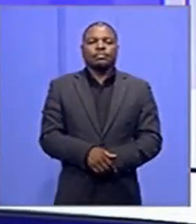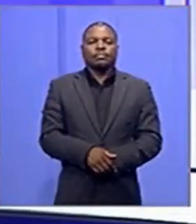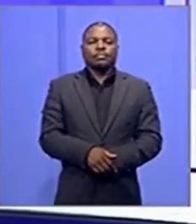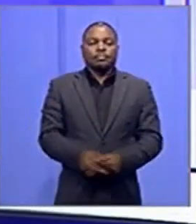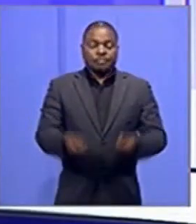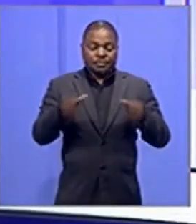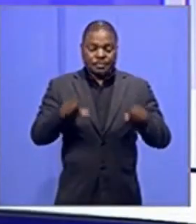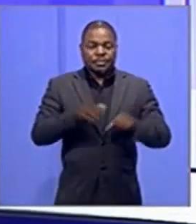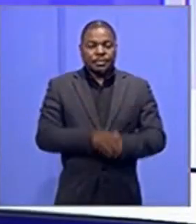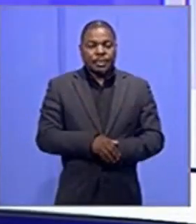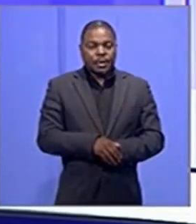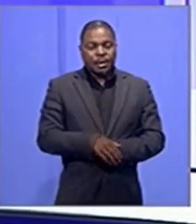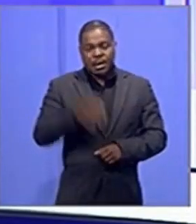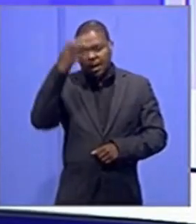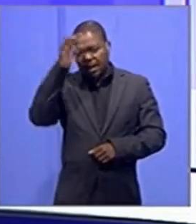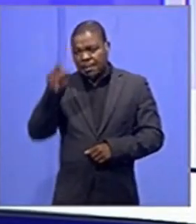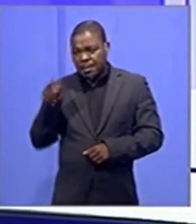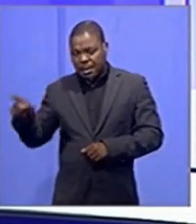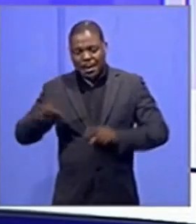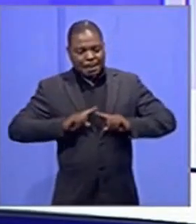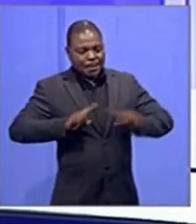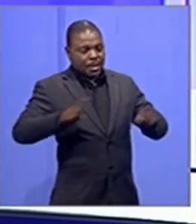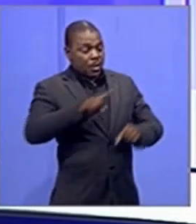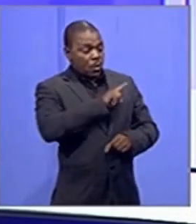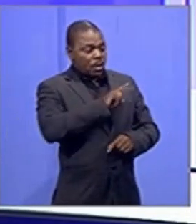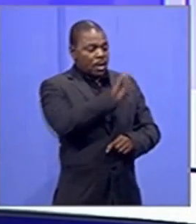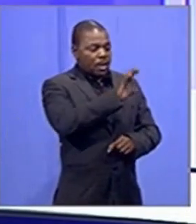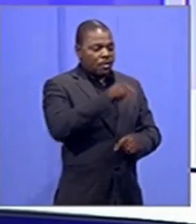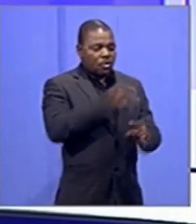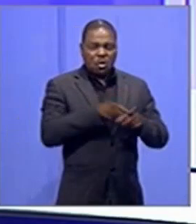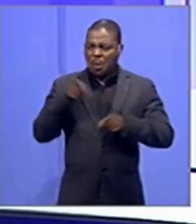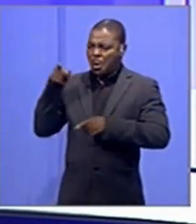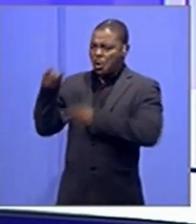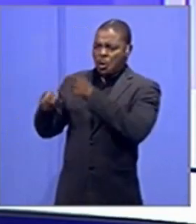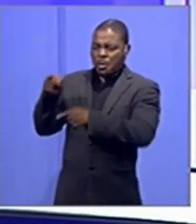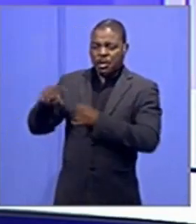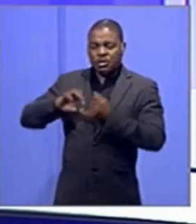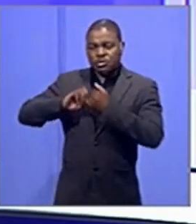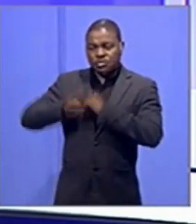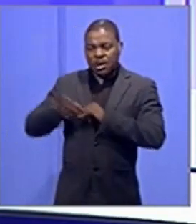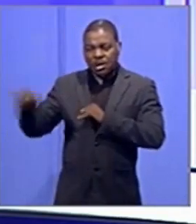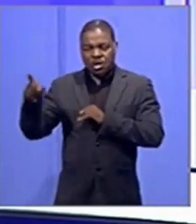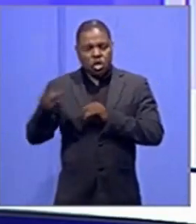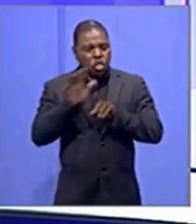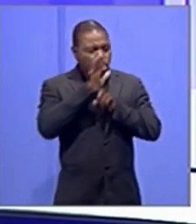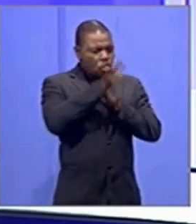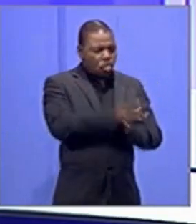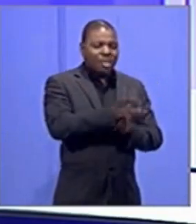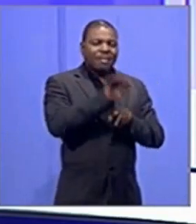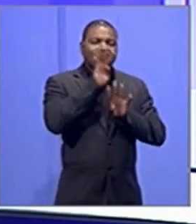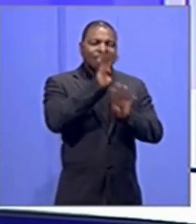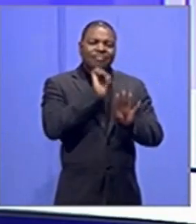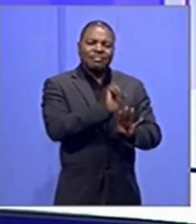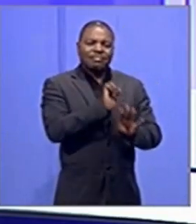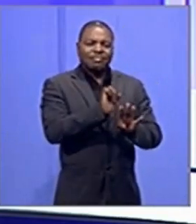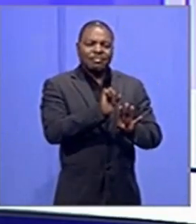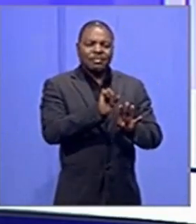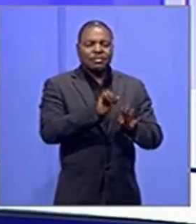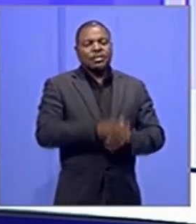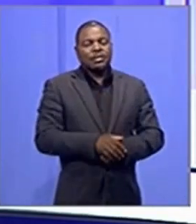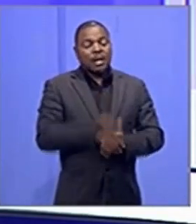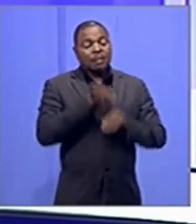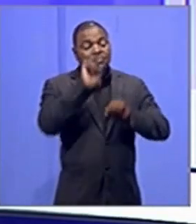Ka go le lengwe mmušo o ganeditše ditatofatšo tša EFF tša gore o lekile go folotšiša mogwanto wa bona wa motlalanaga wo o